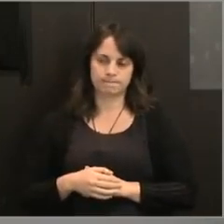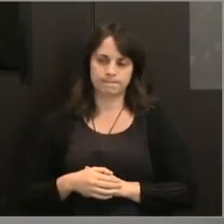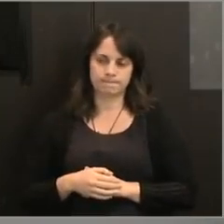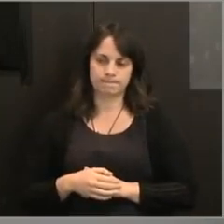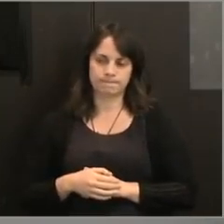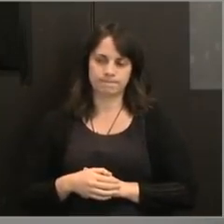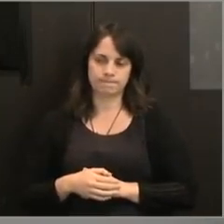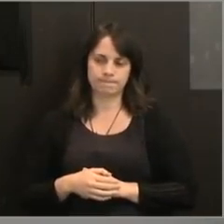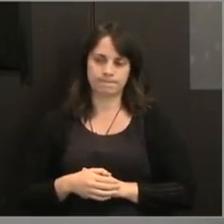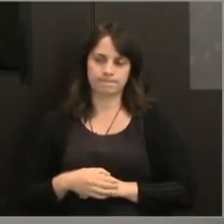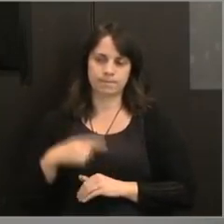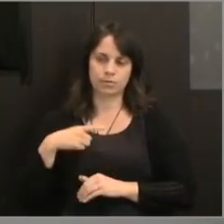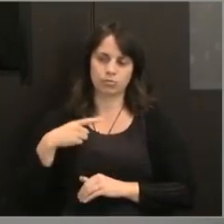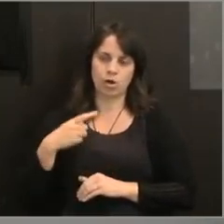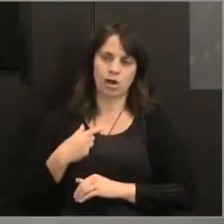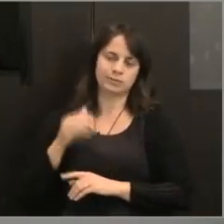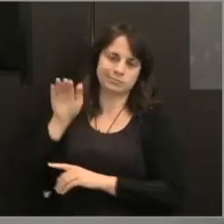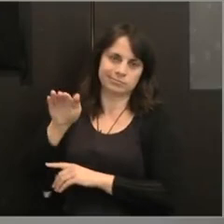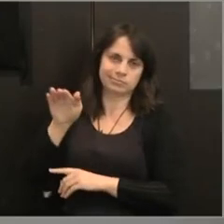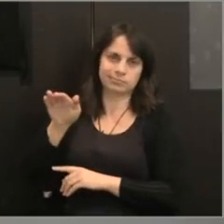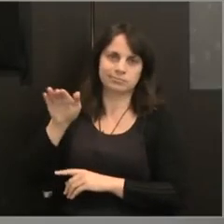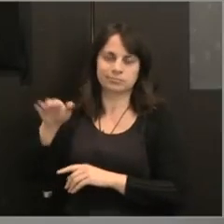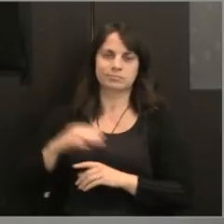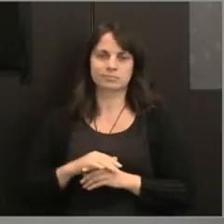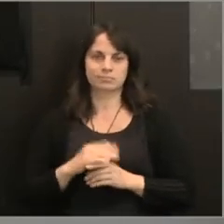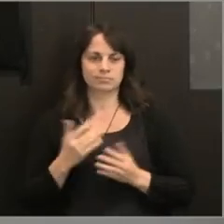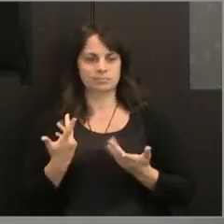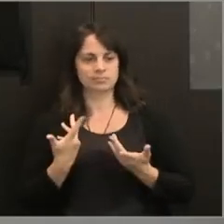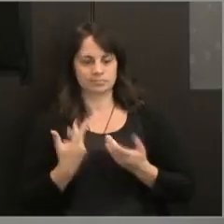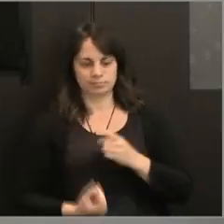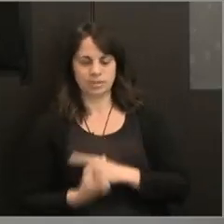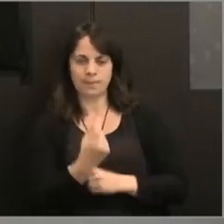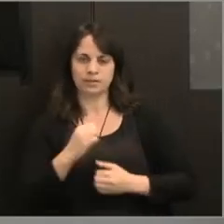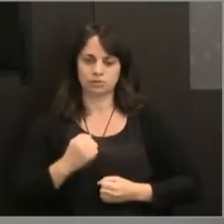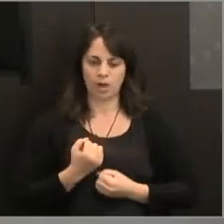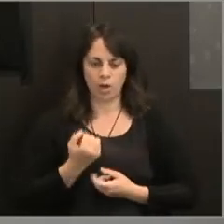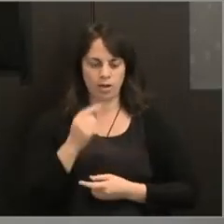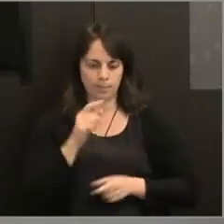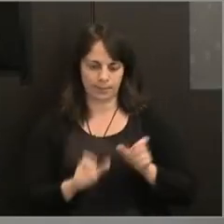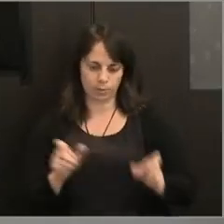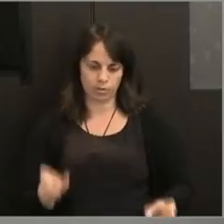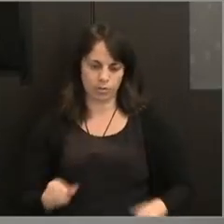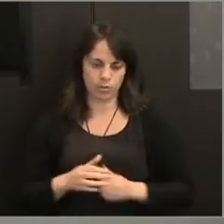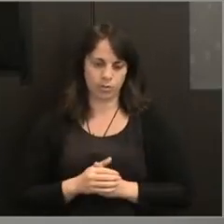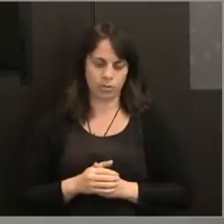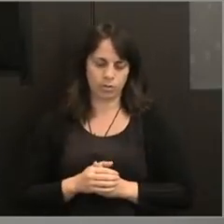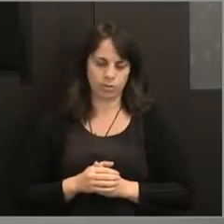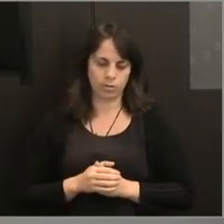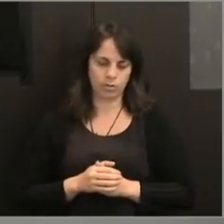about the grievances of our people. And they were